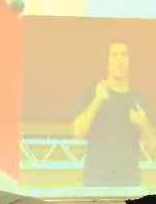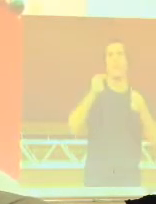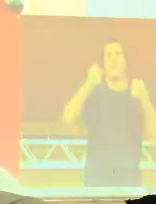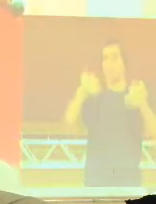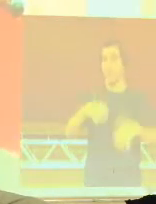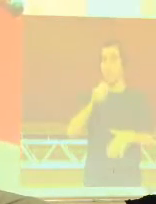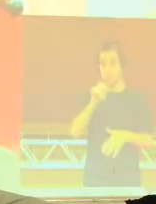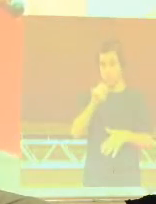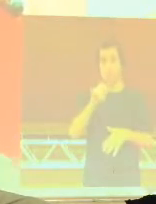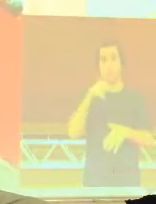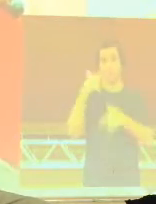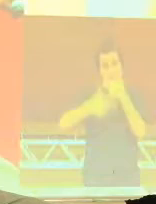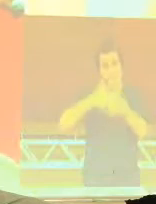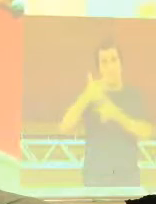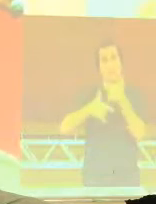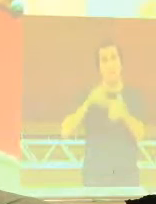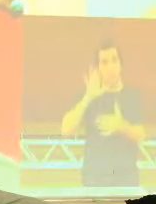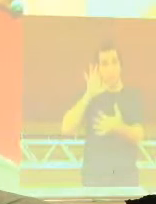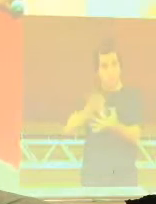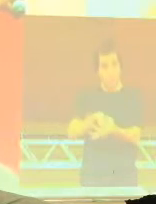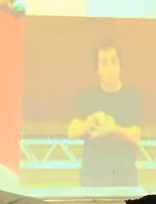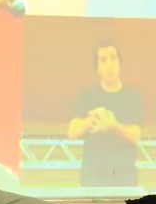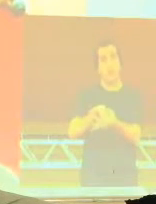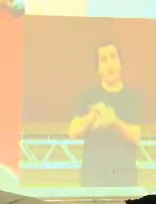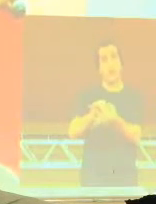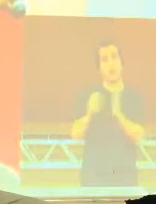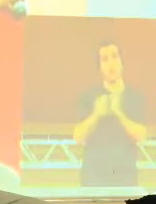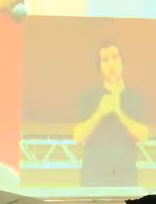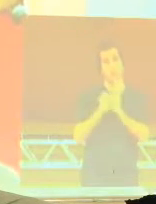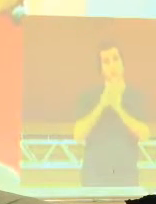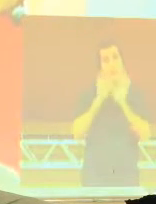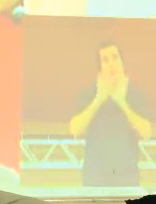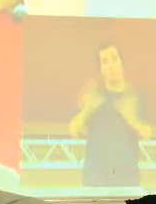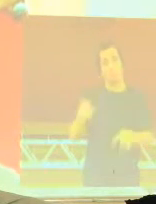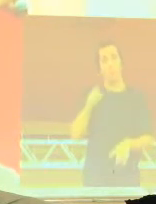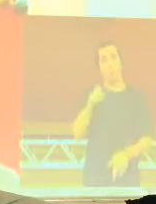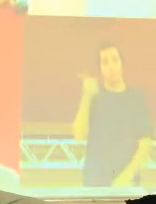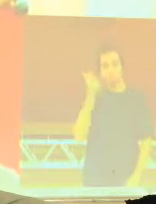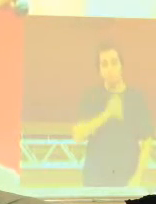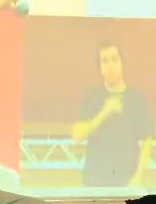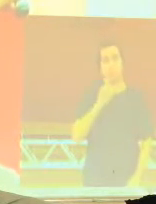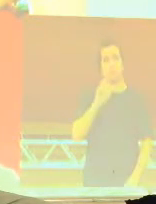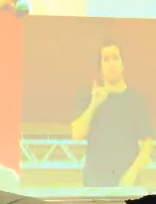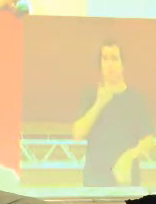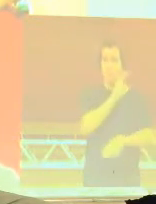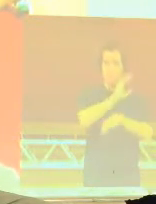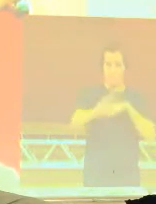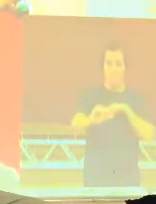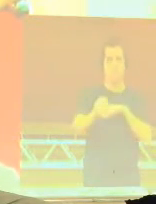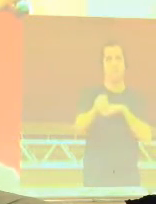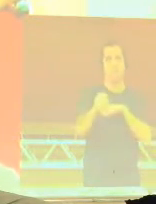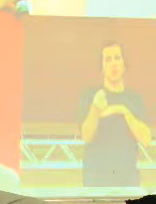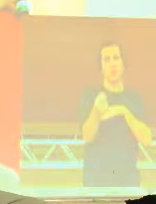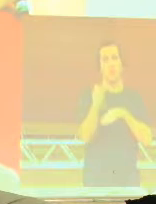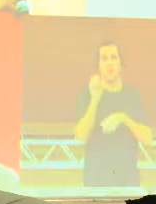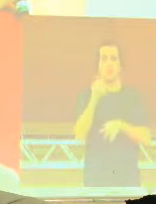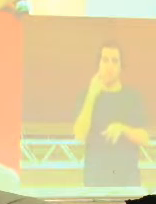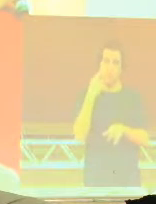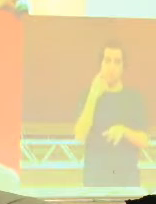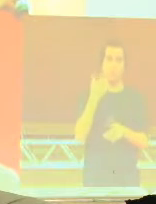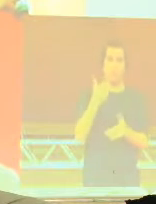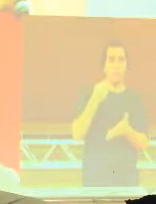very well eventually get a free software job if you're determined to. So it's following the free software principles is